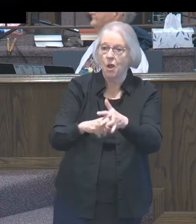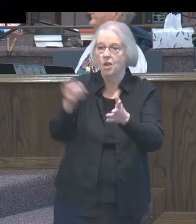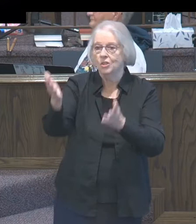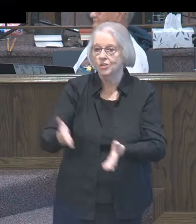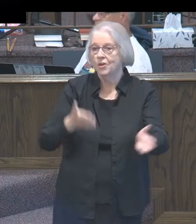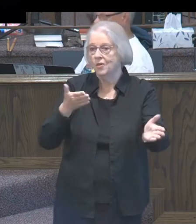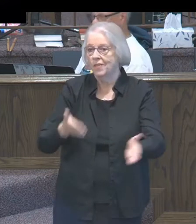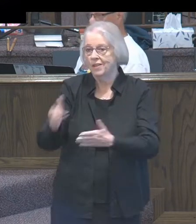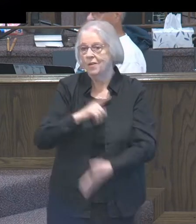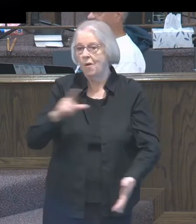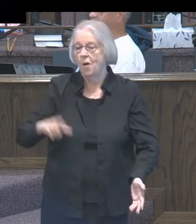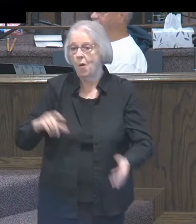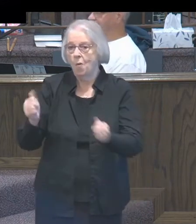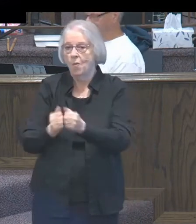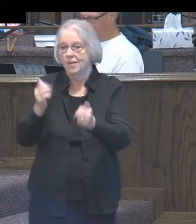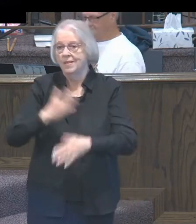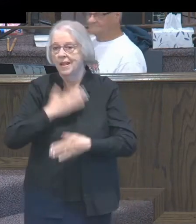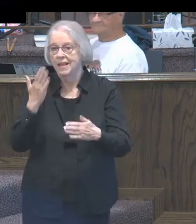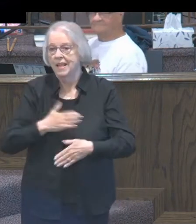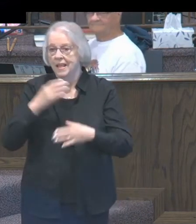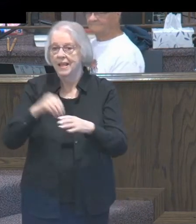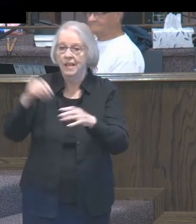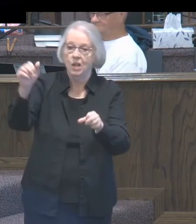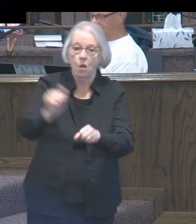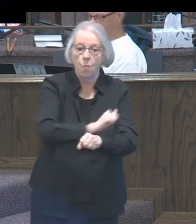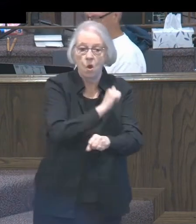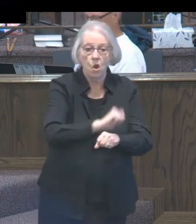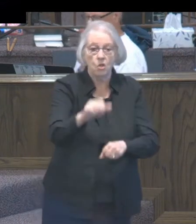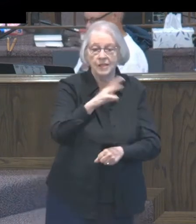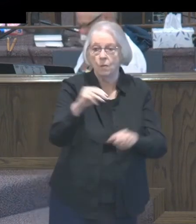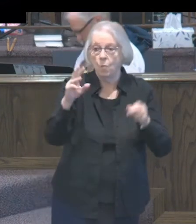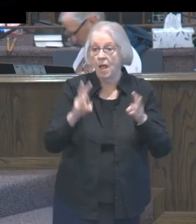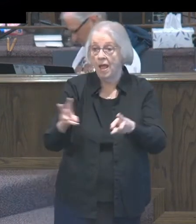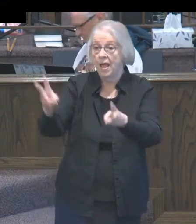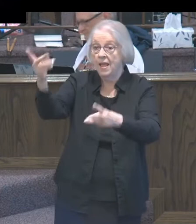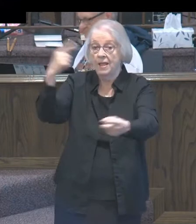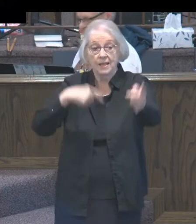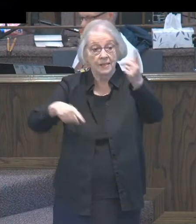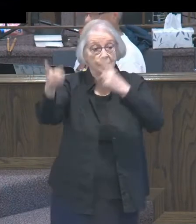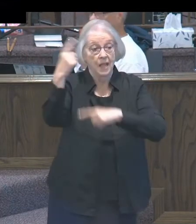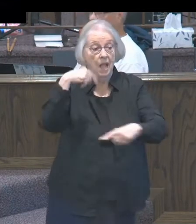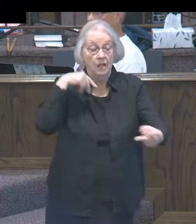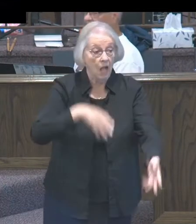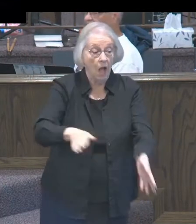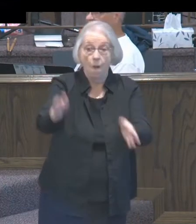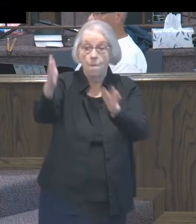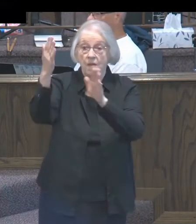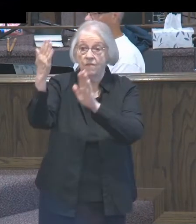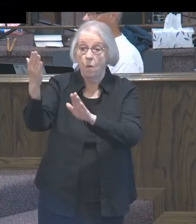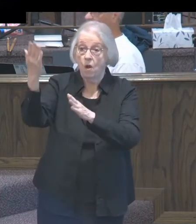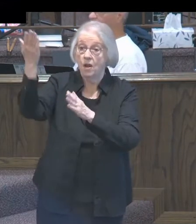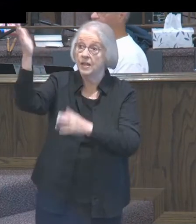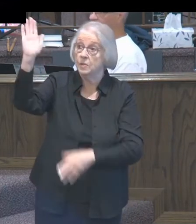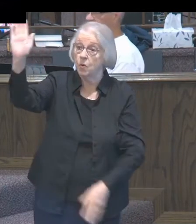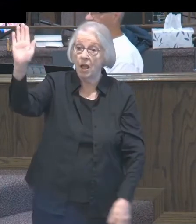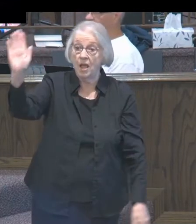Serve the Lord with gladness in our works and ways. Come